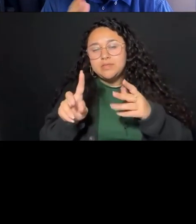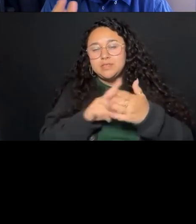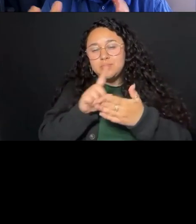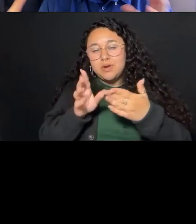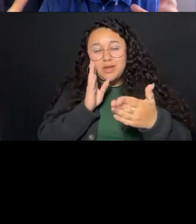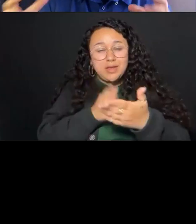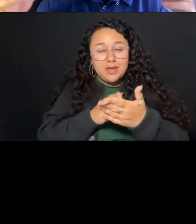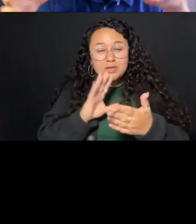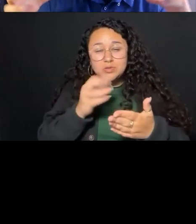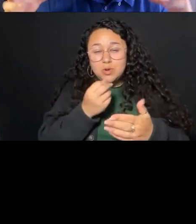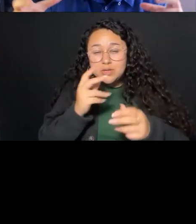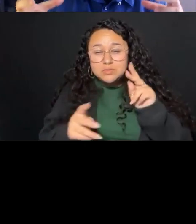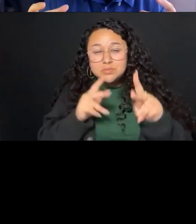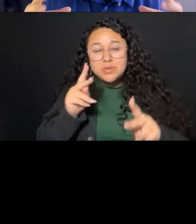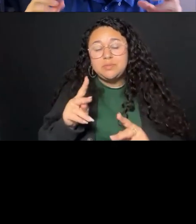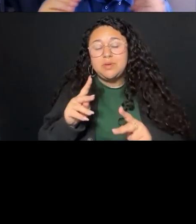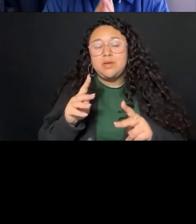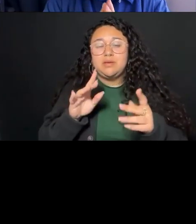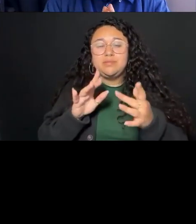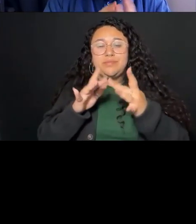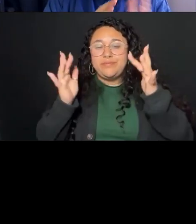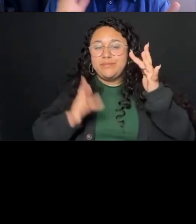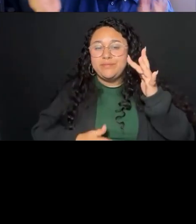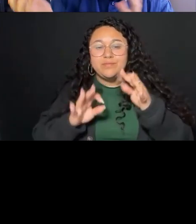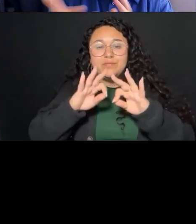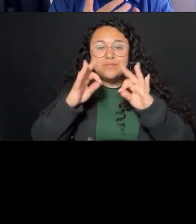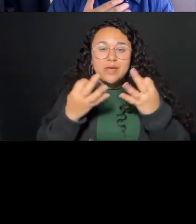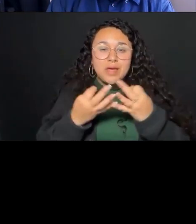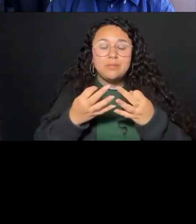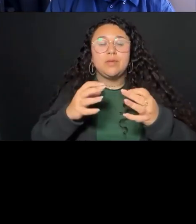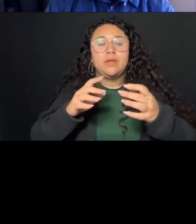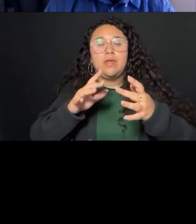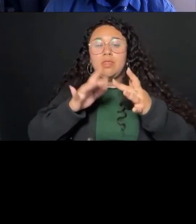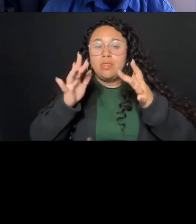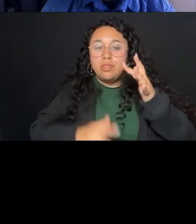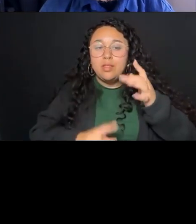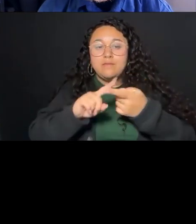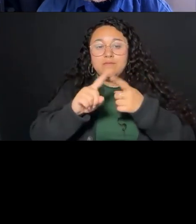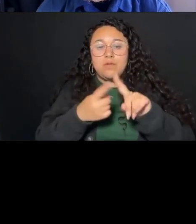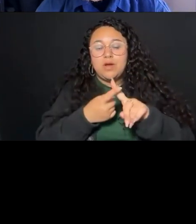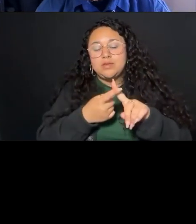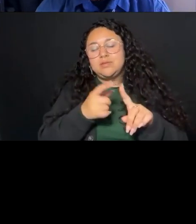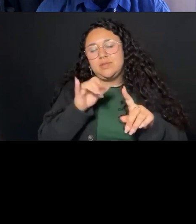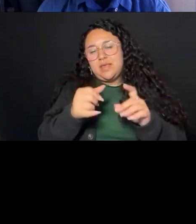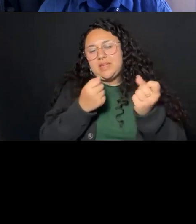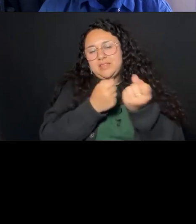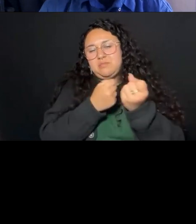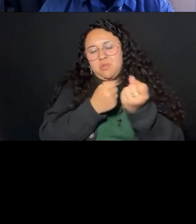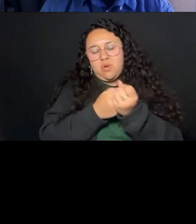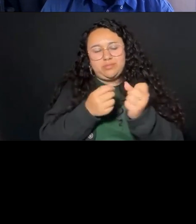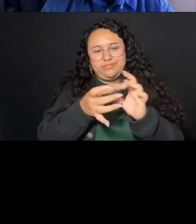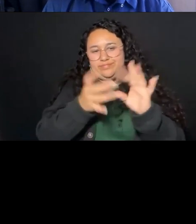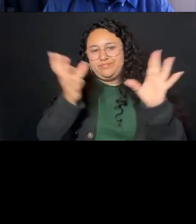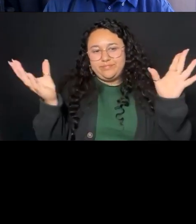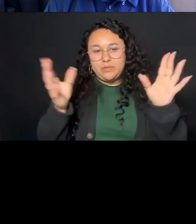friends, some of those supports that are around. So all of those things can contribute to trans people